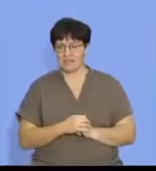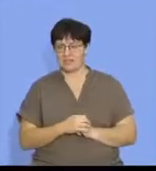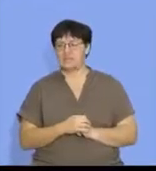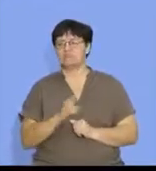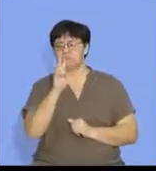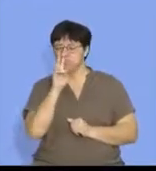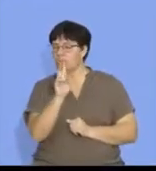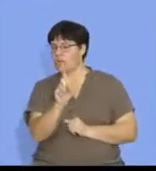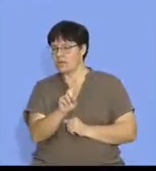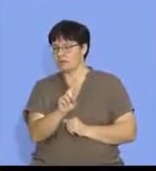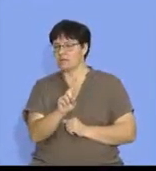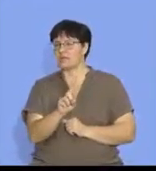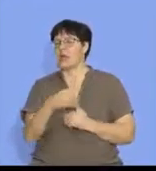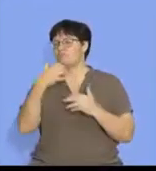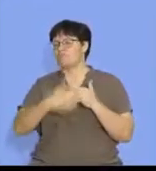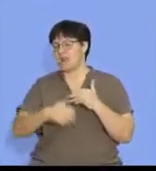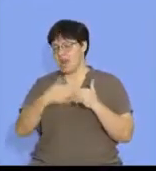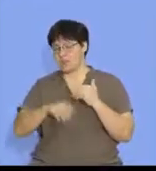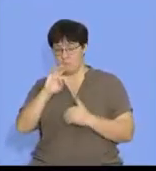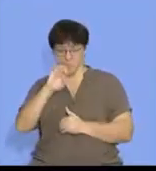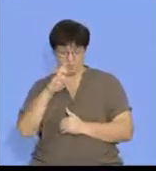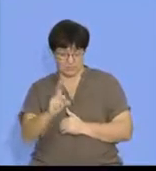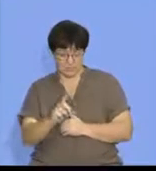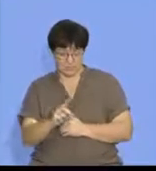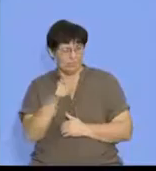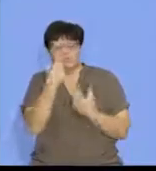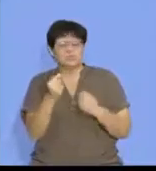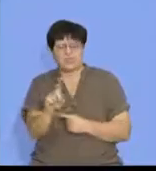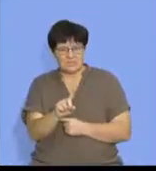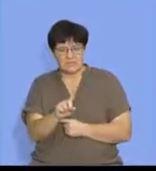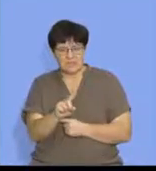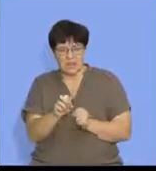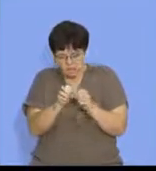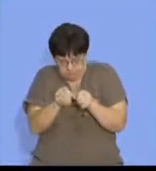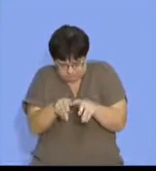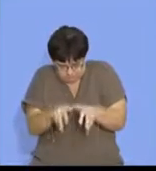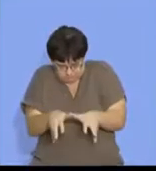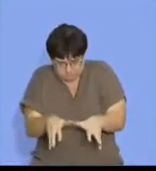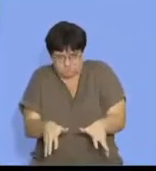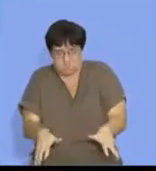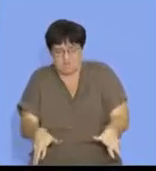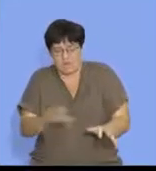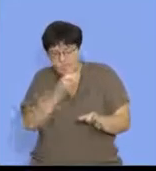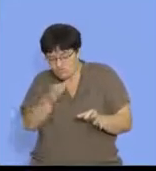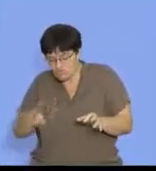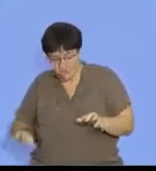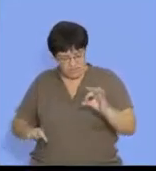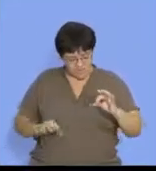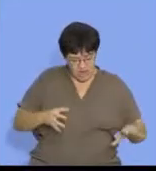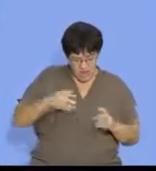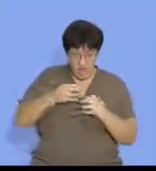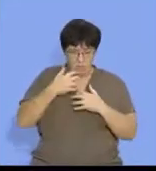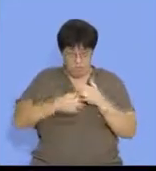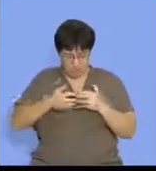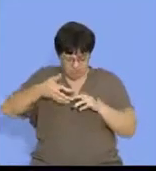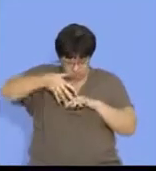looked specifically at bread mold, and basically what it does, it puts all of these strands into the bread,